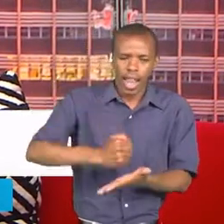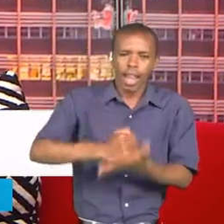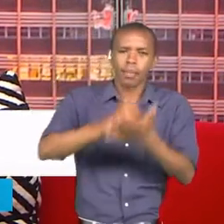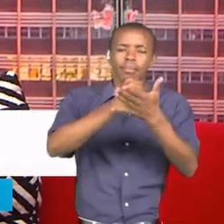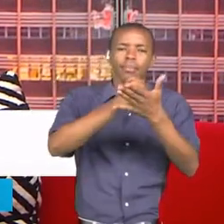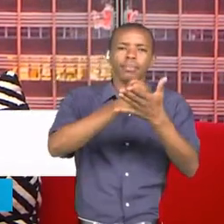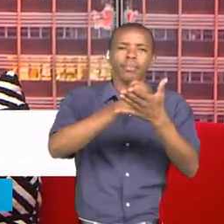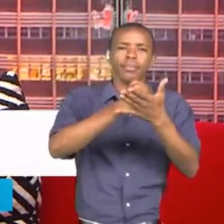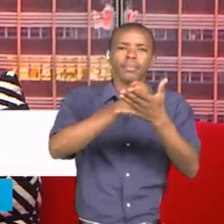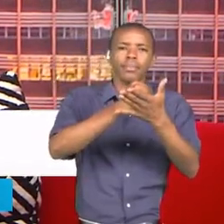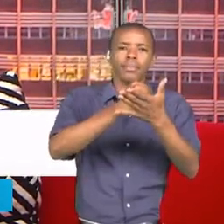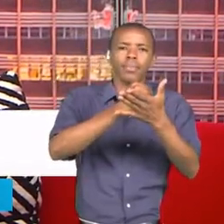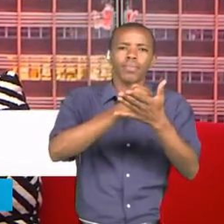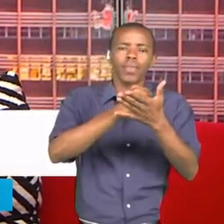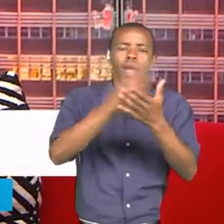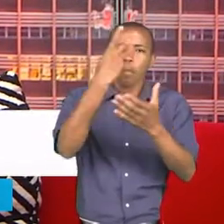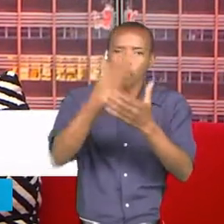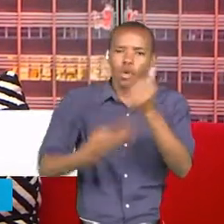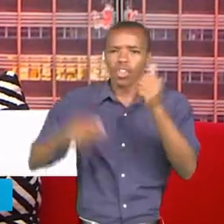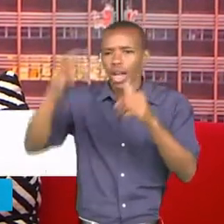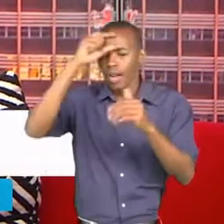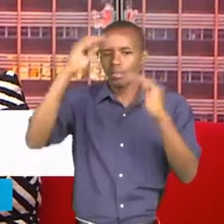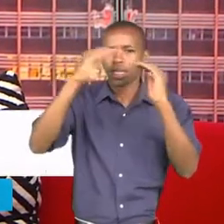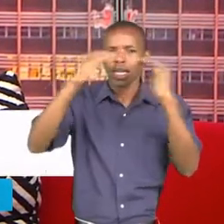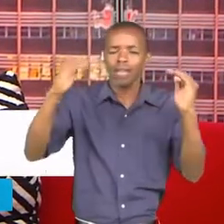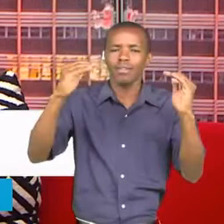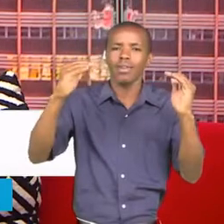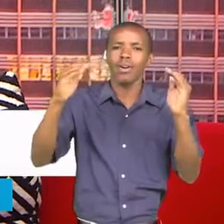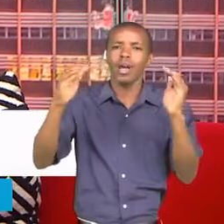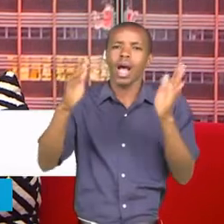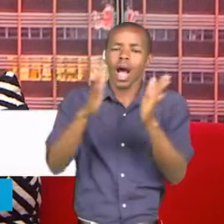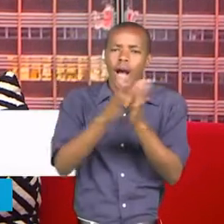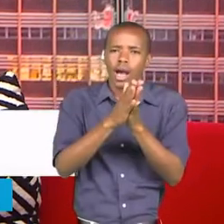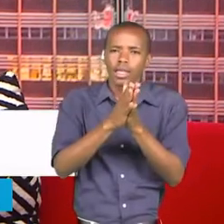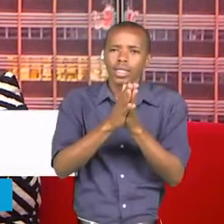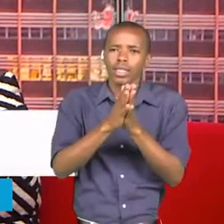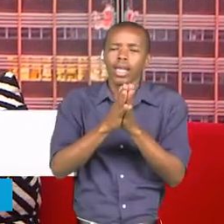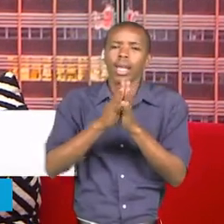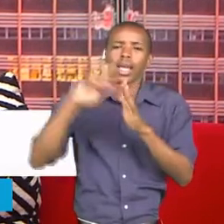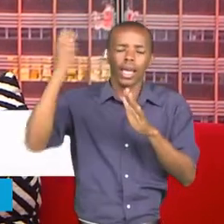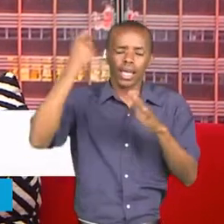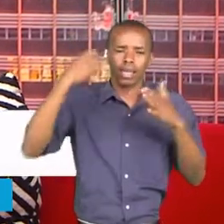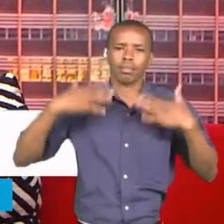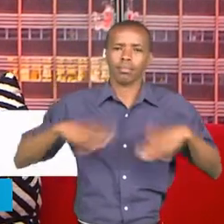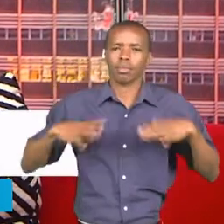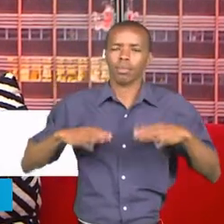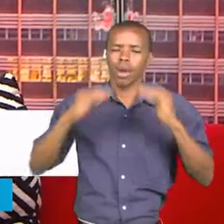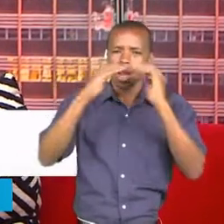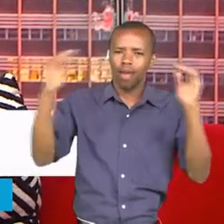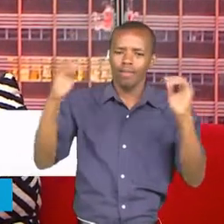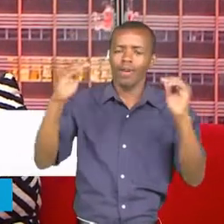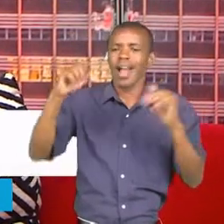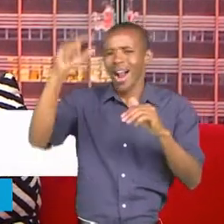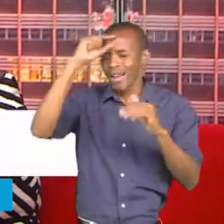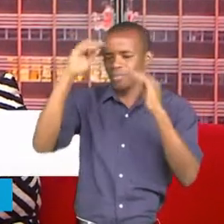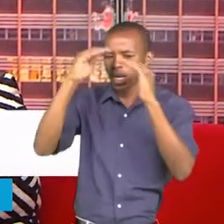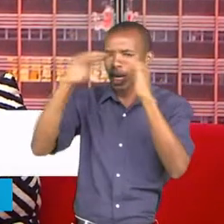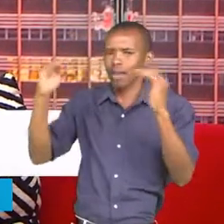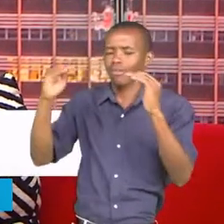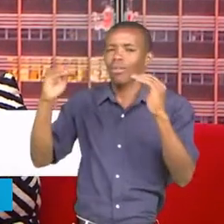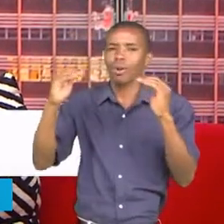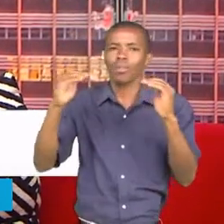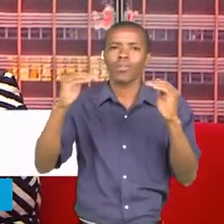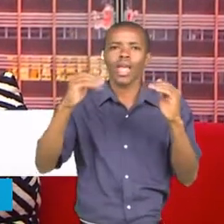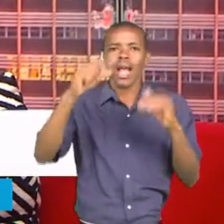okay, in both on a government level and citizen level. Mm-hmm. On a government level, mm-hmm. most